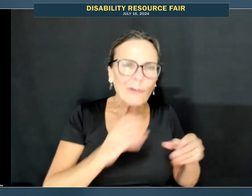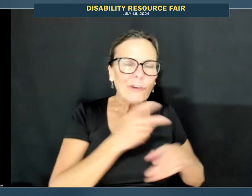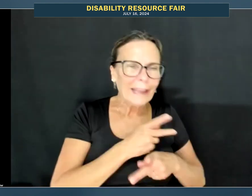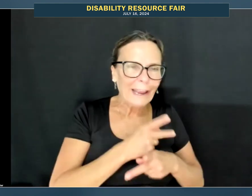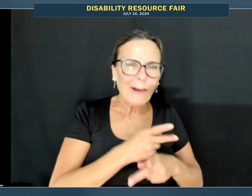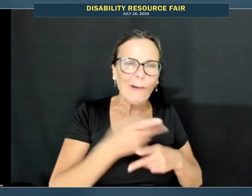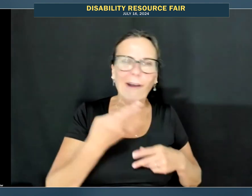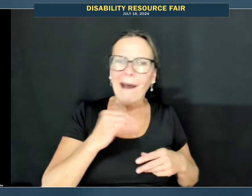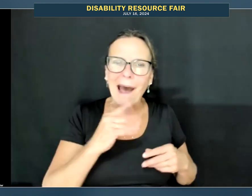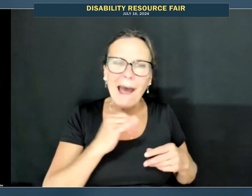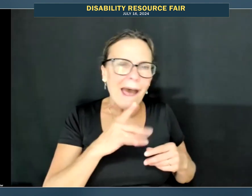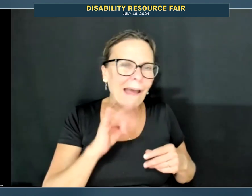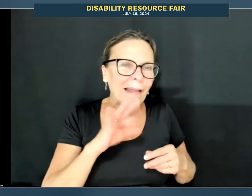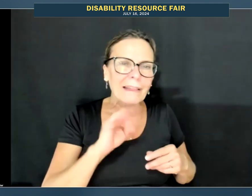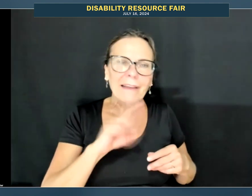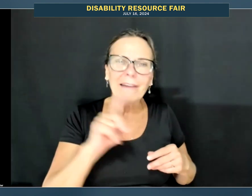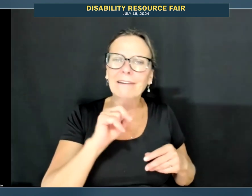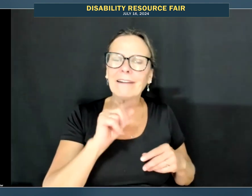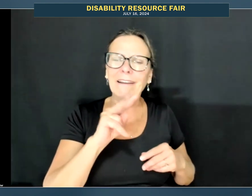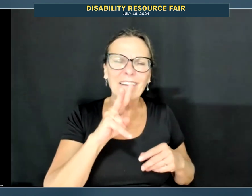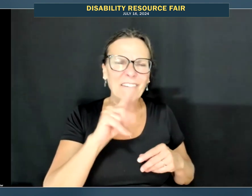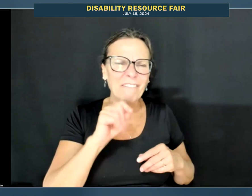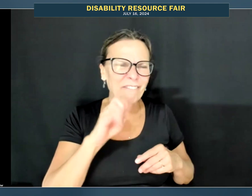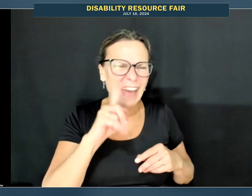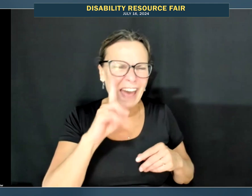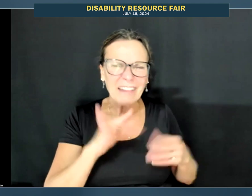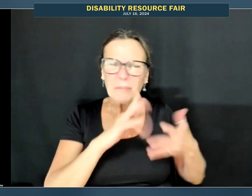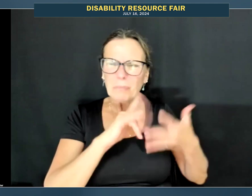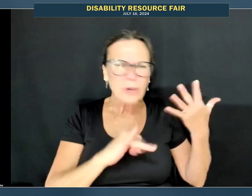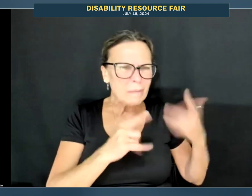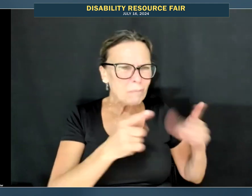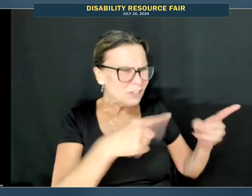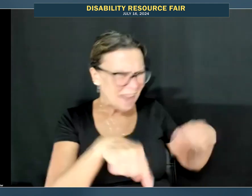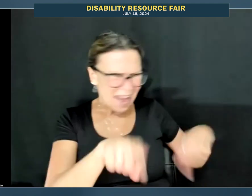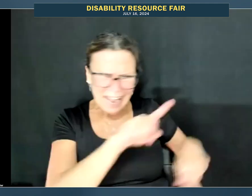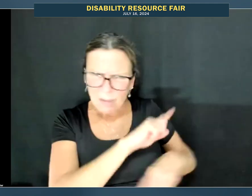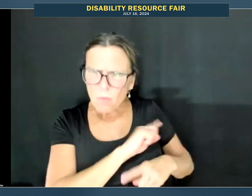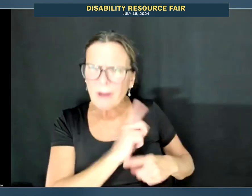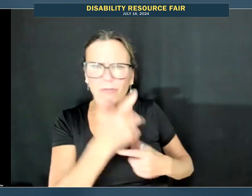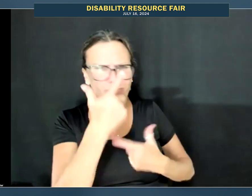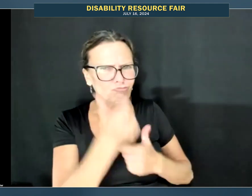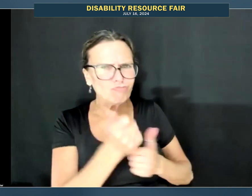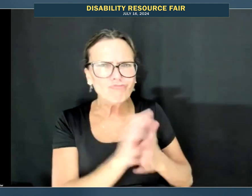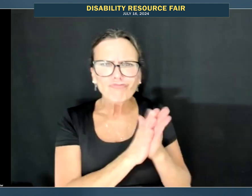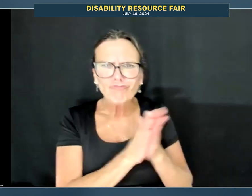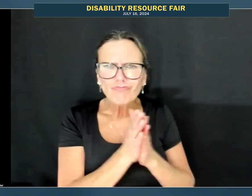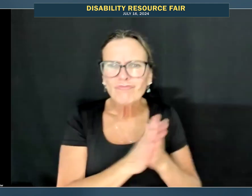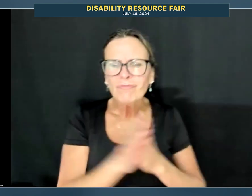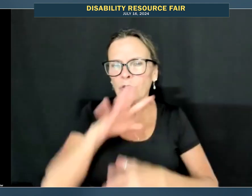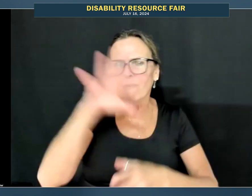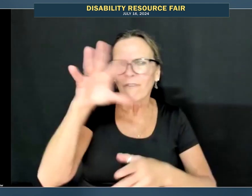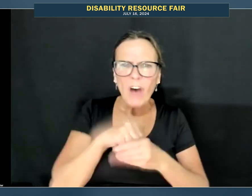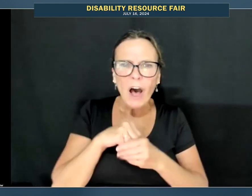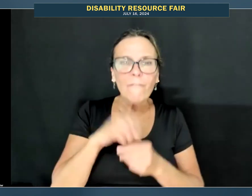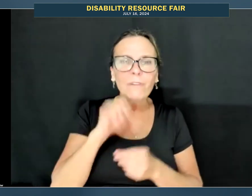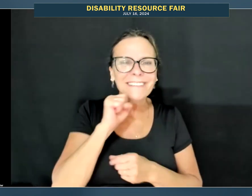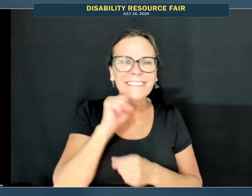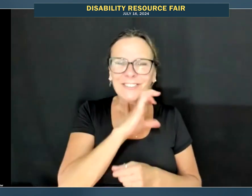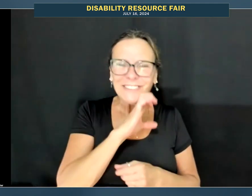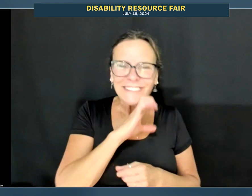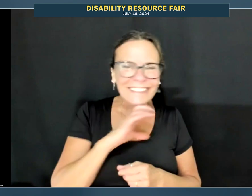Dick V&A, pretty much anybody that wants to come to the table to work on senior issues, educate